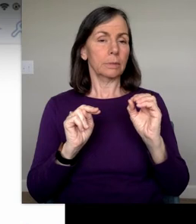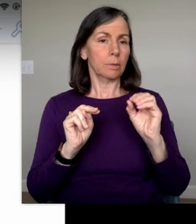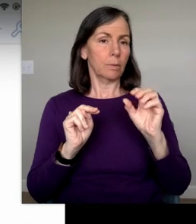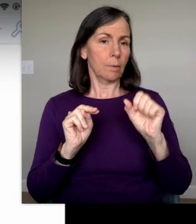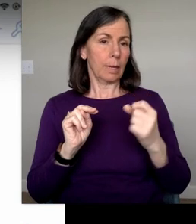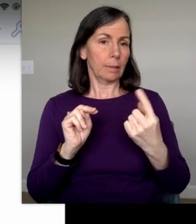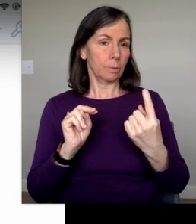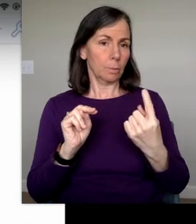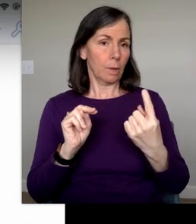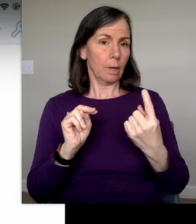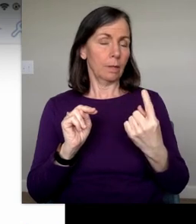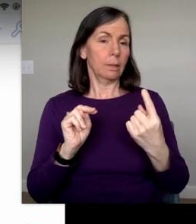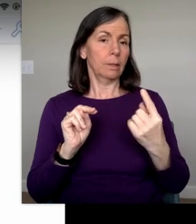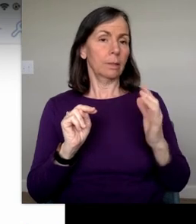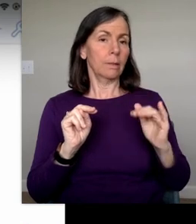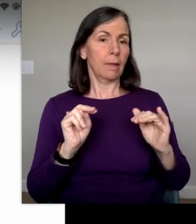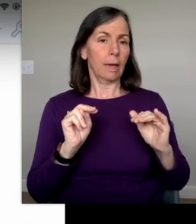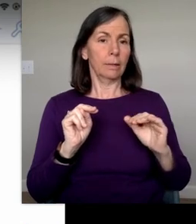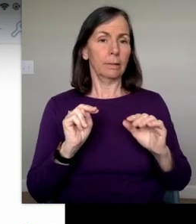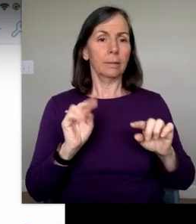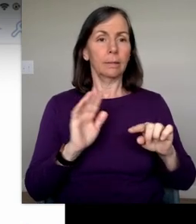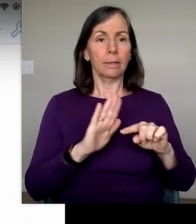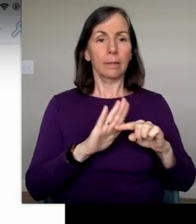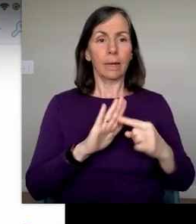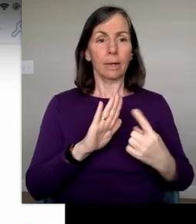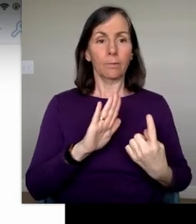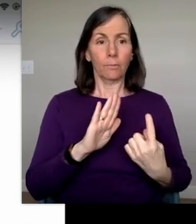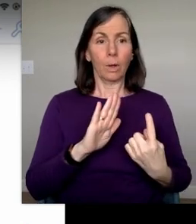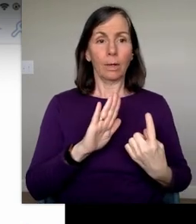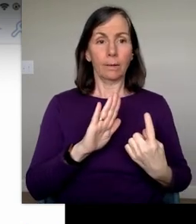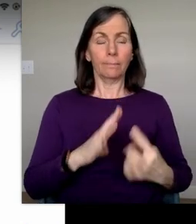1, which is negative 1.